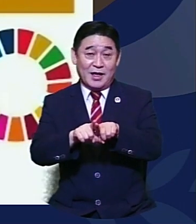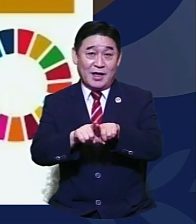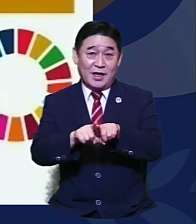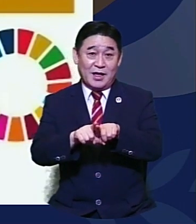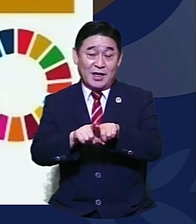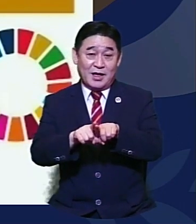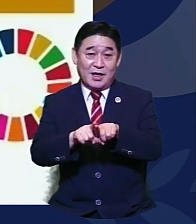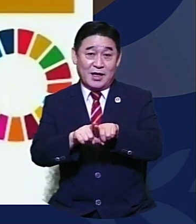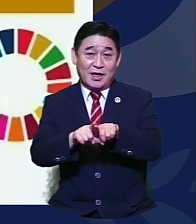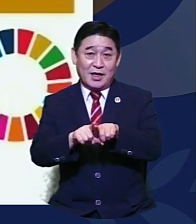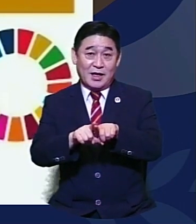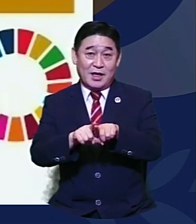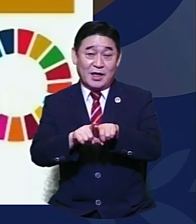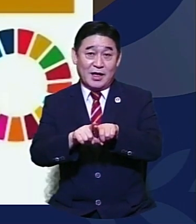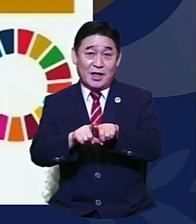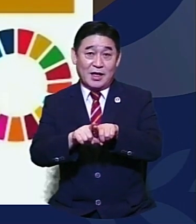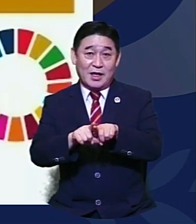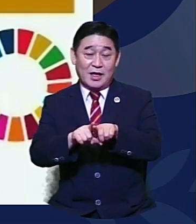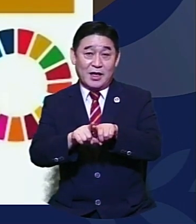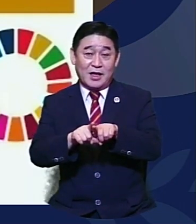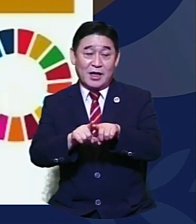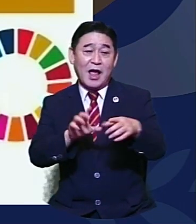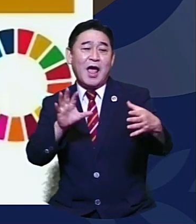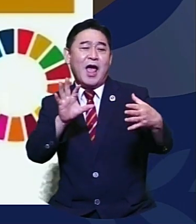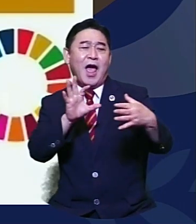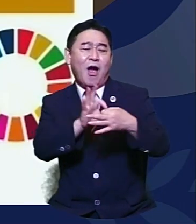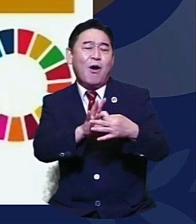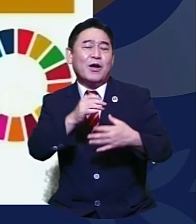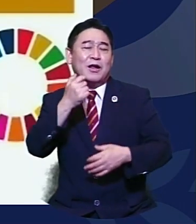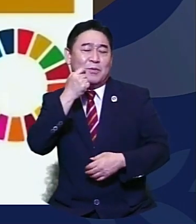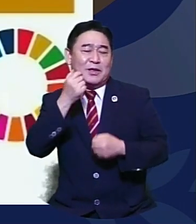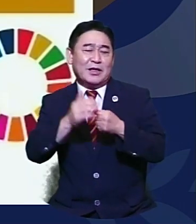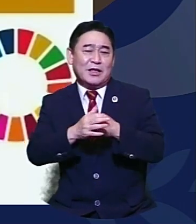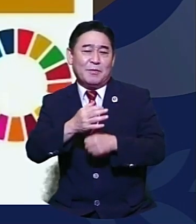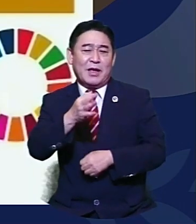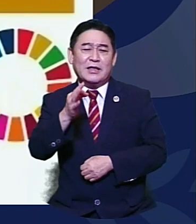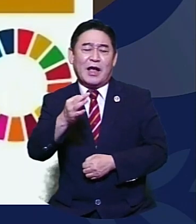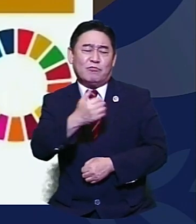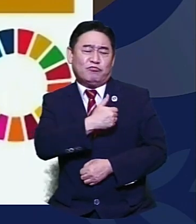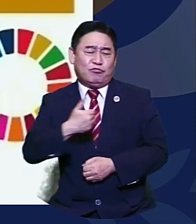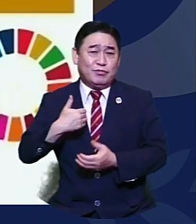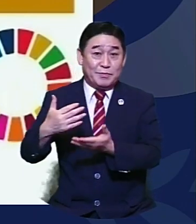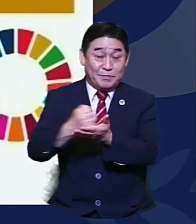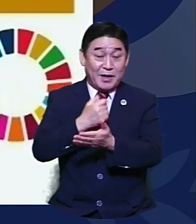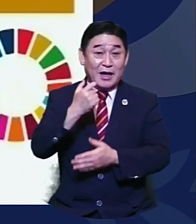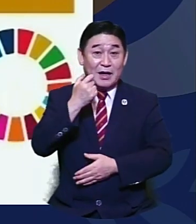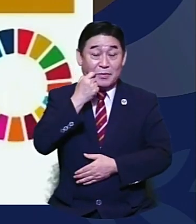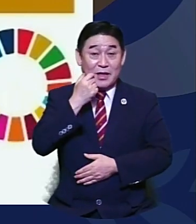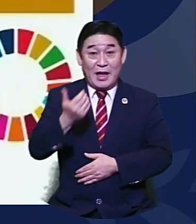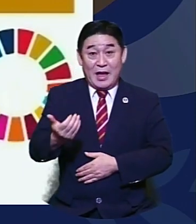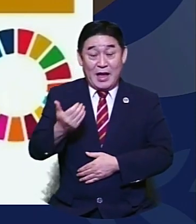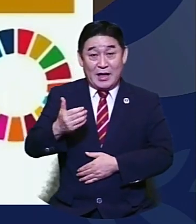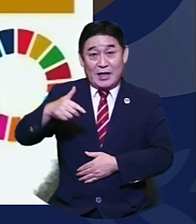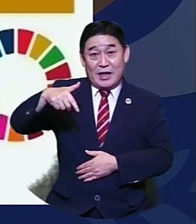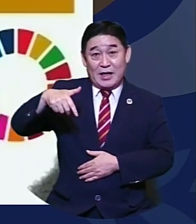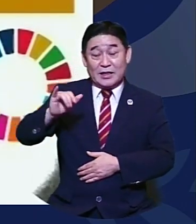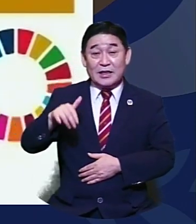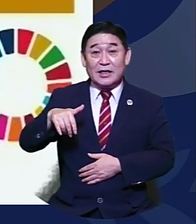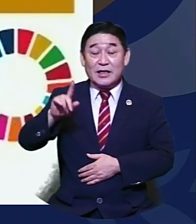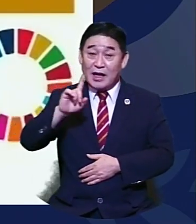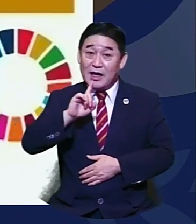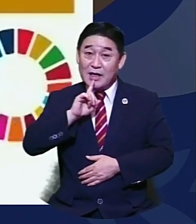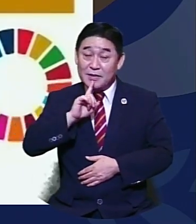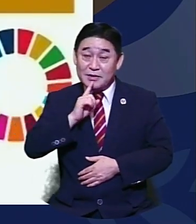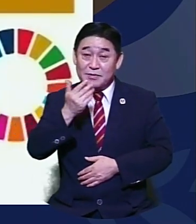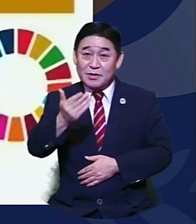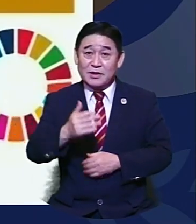in other kinds of resources? I want to mention, I mentioned GIGA in my remarks, but just to perhaps say something more